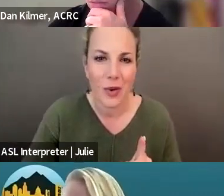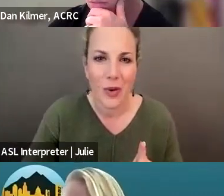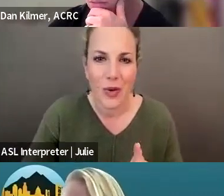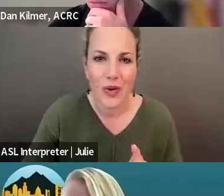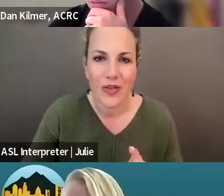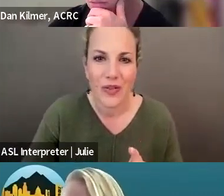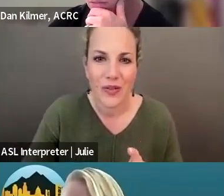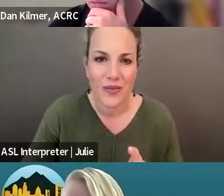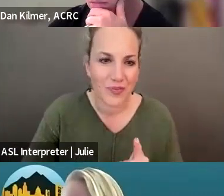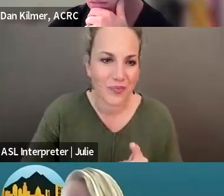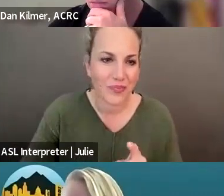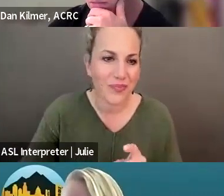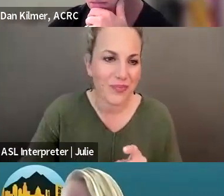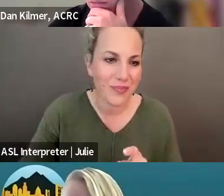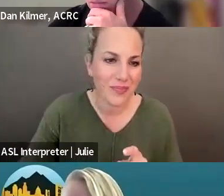Go ahead, Michael.